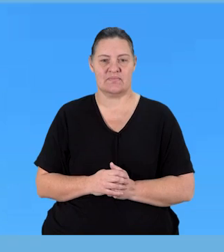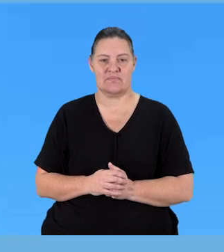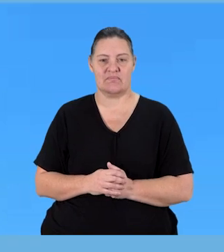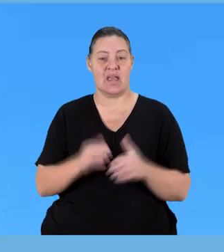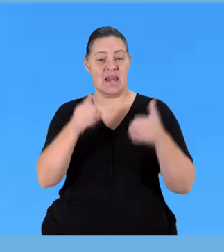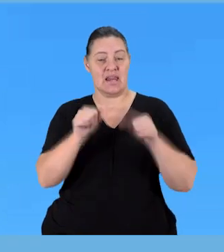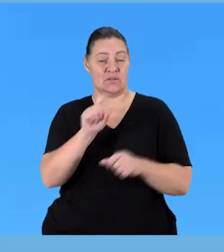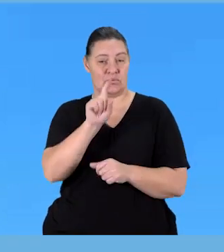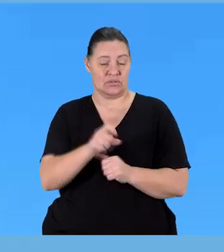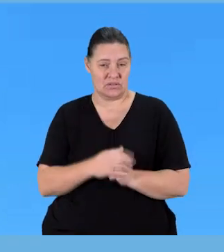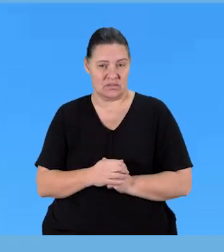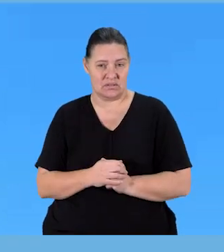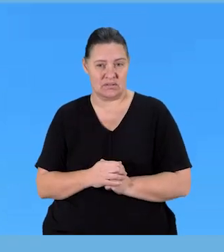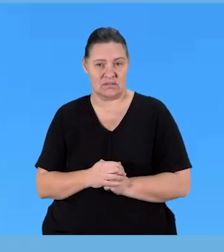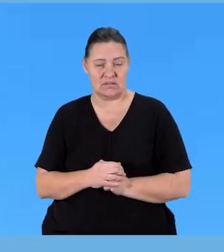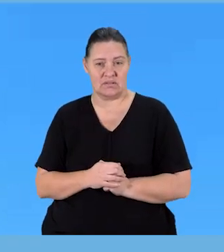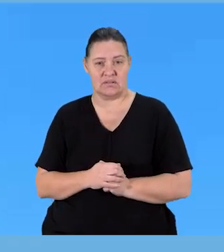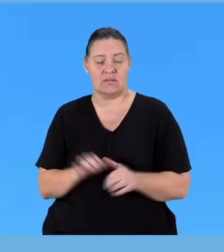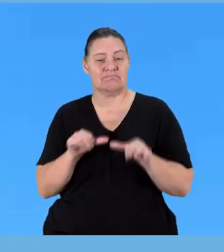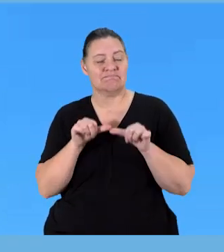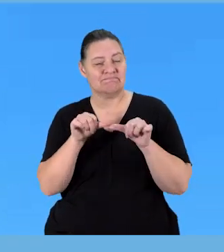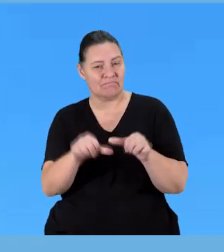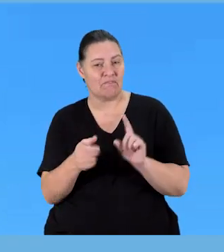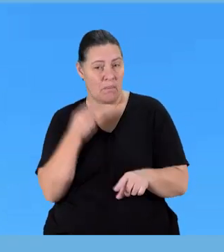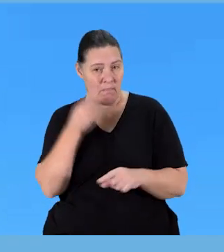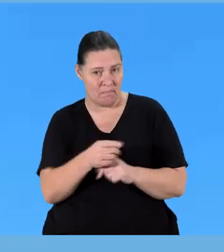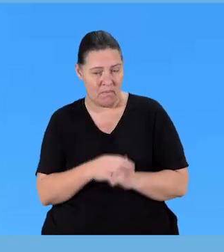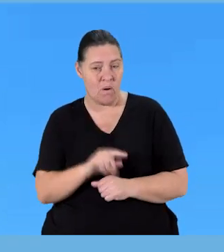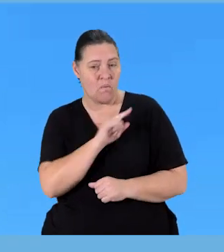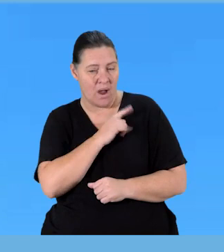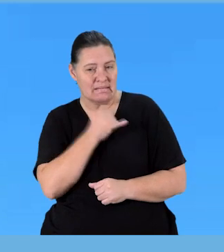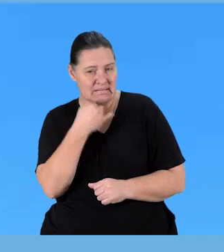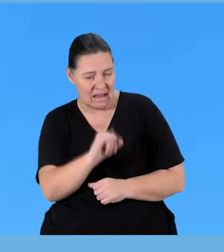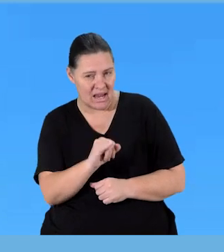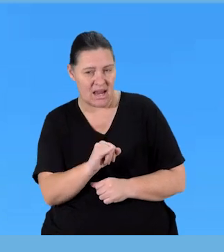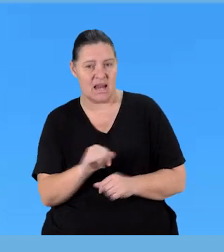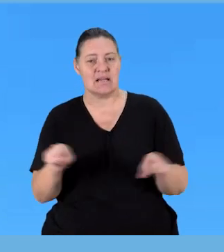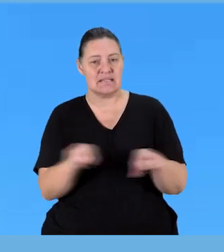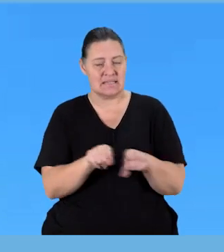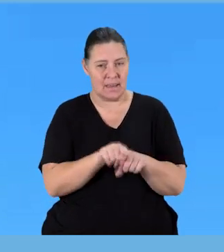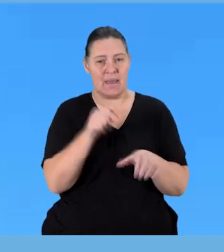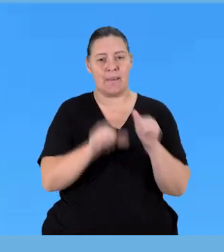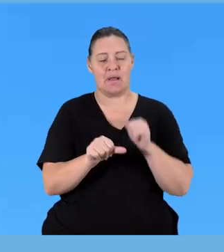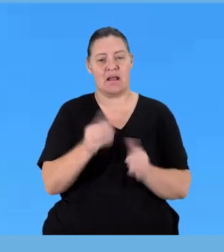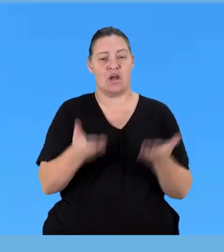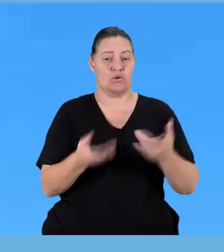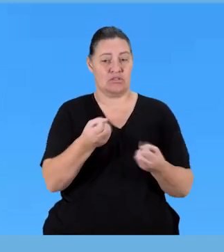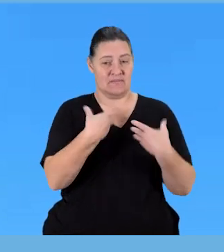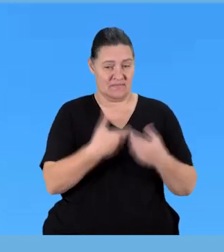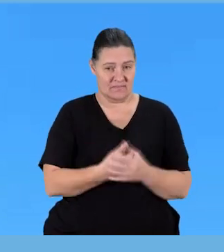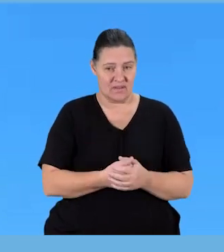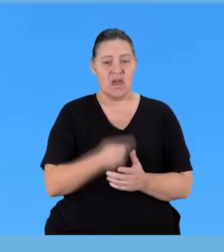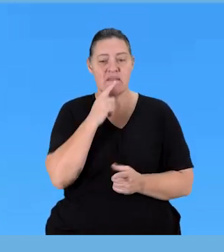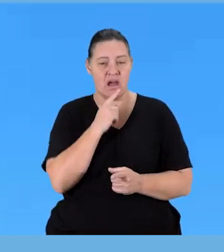Next question. It is a continuation from that because we are still given the very same chemical equation, and now we need